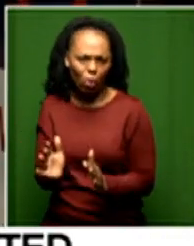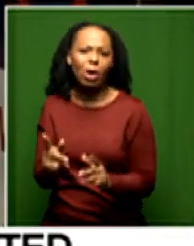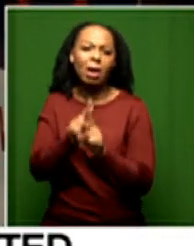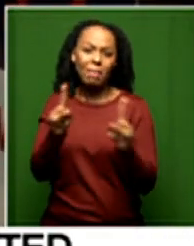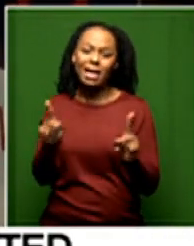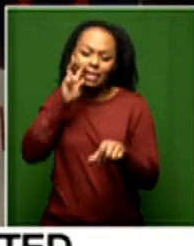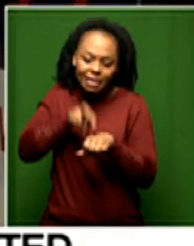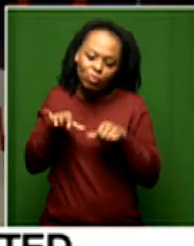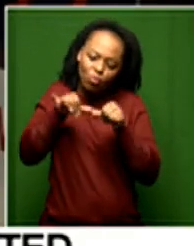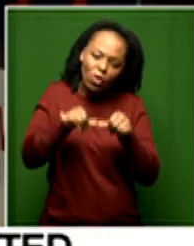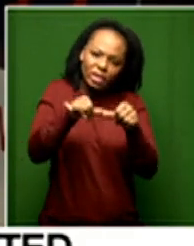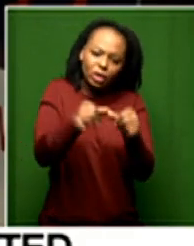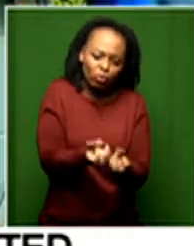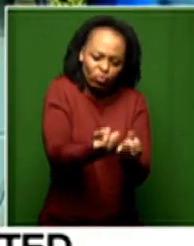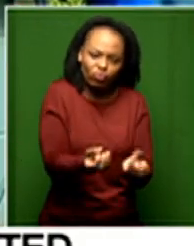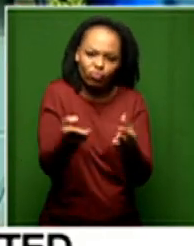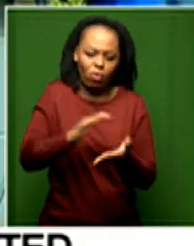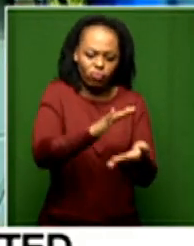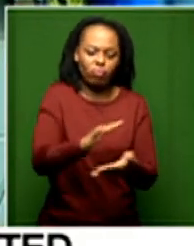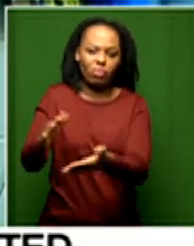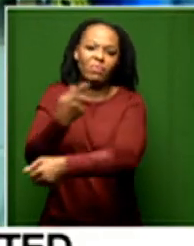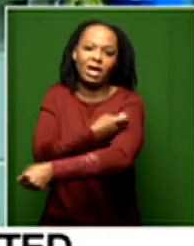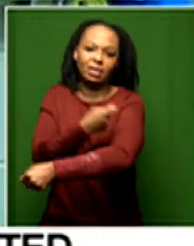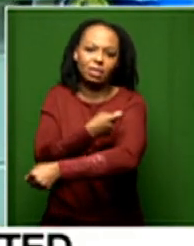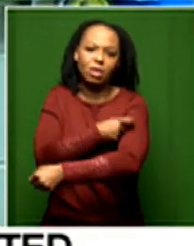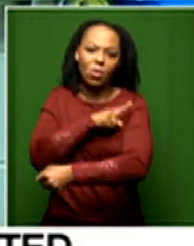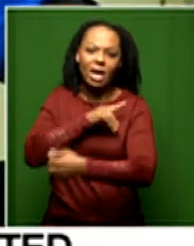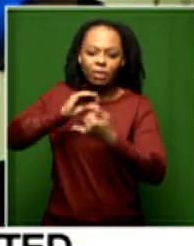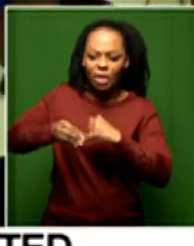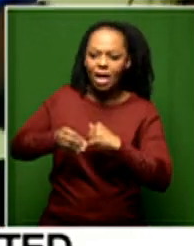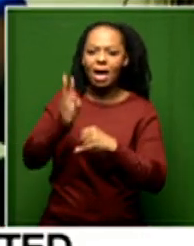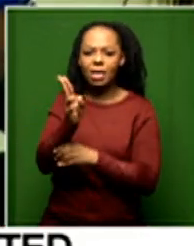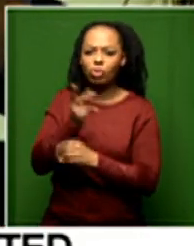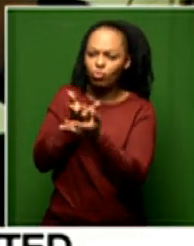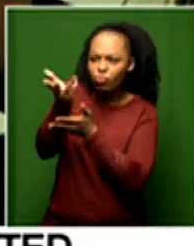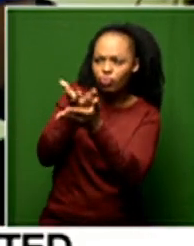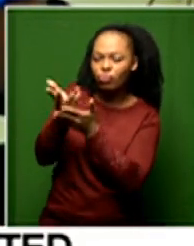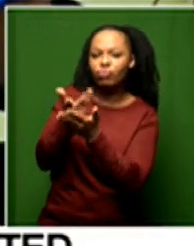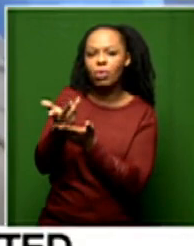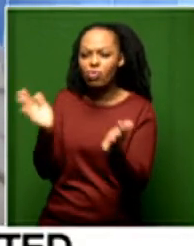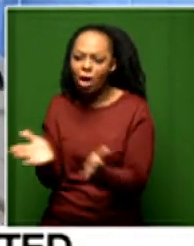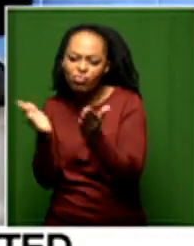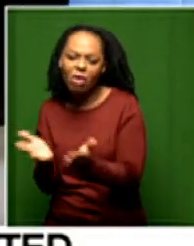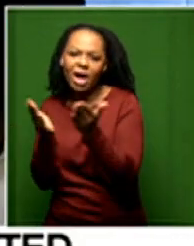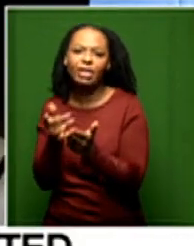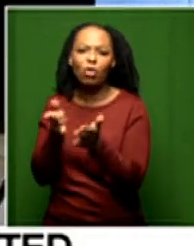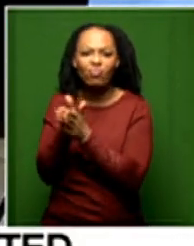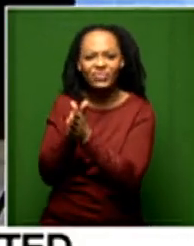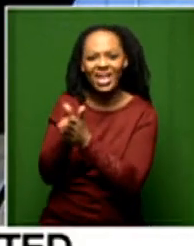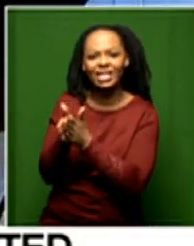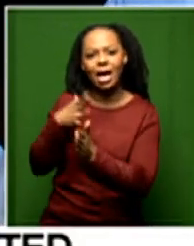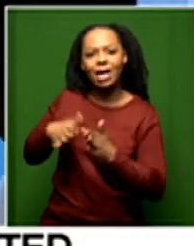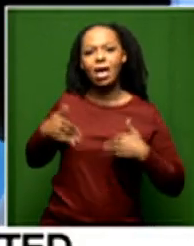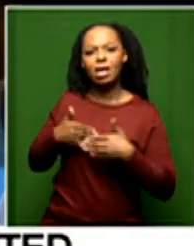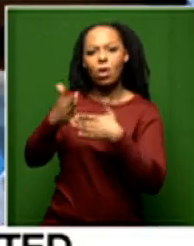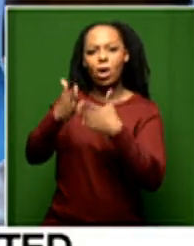vaccine whilst we engage the other healthcare workers who really are not into it. Huge concern there if you say,